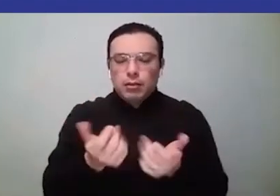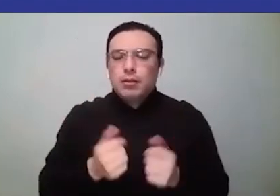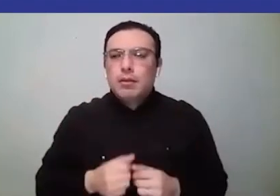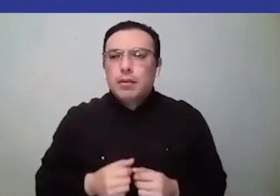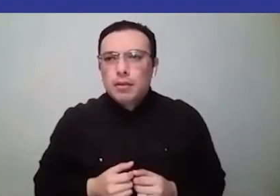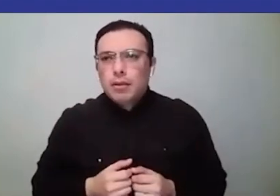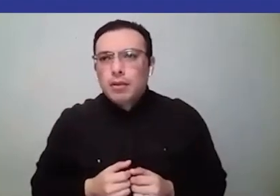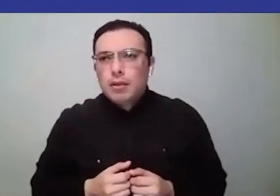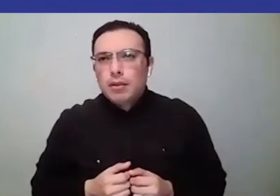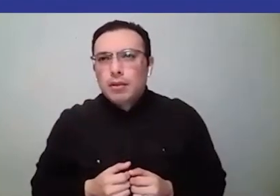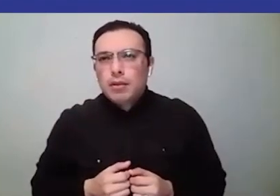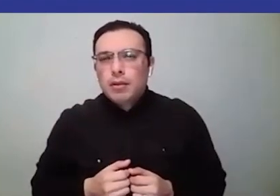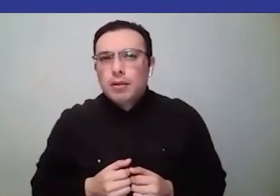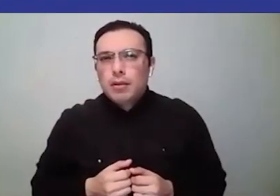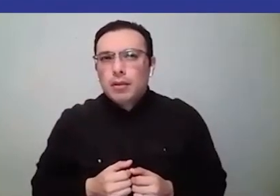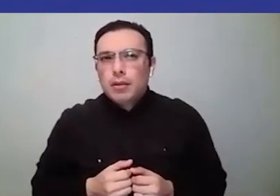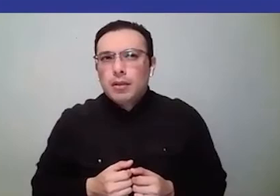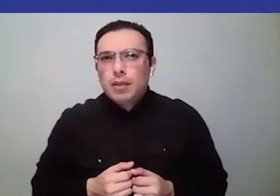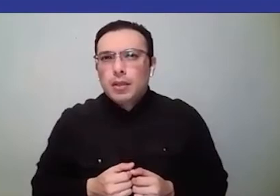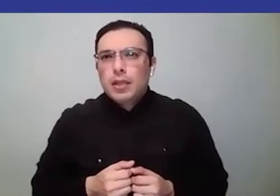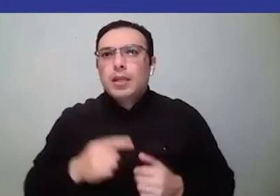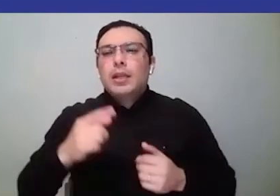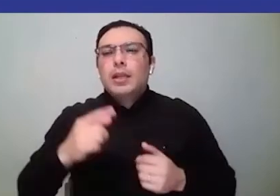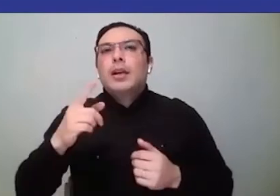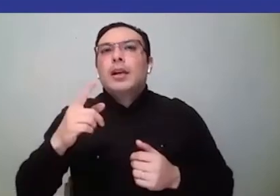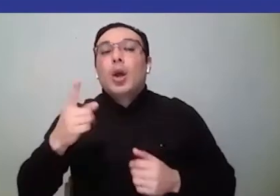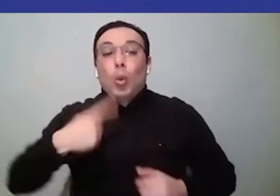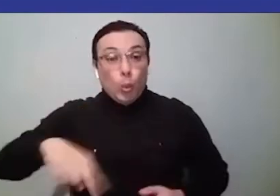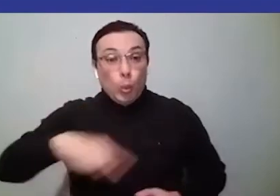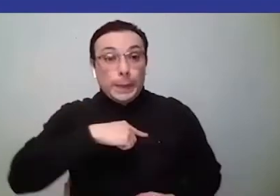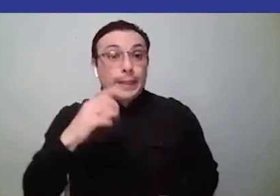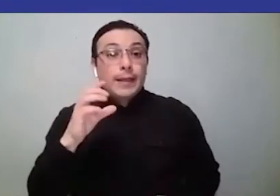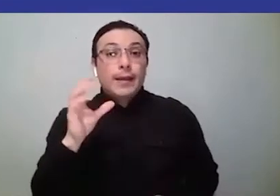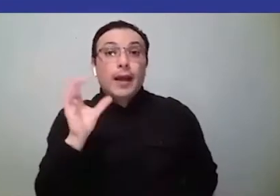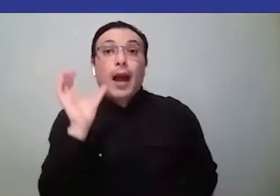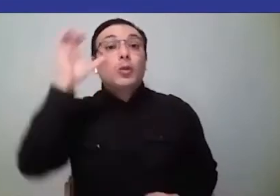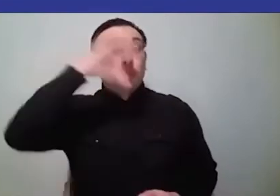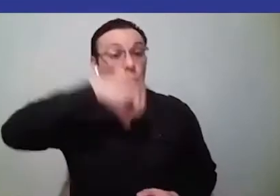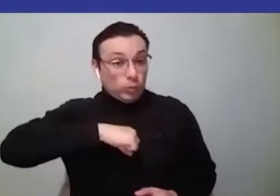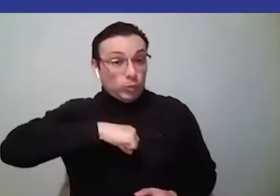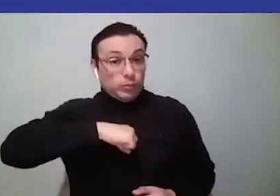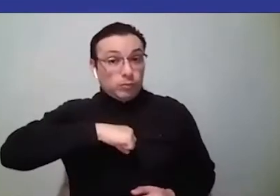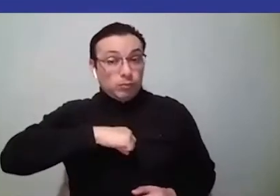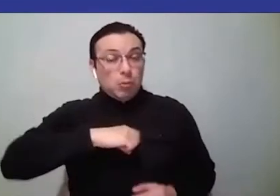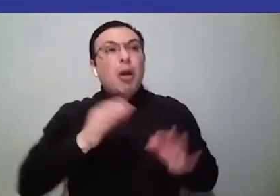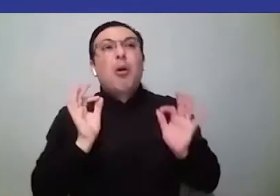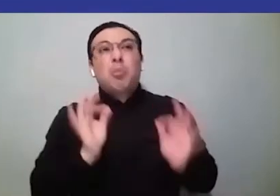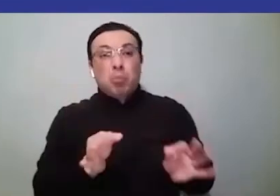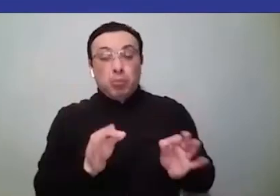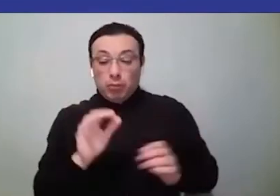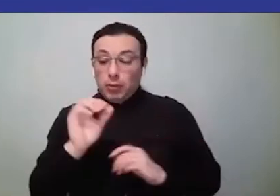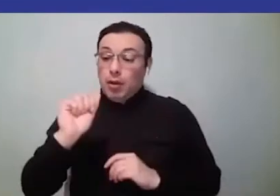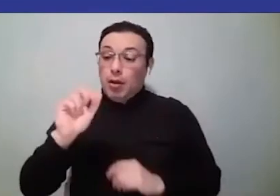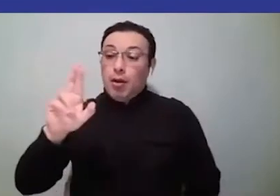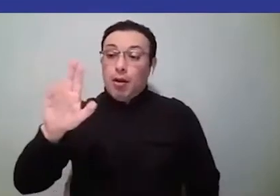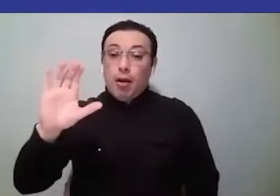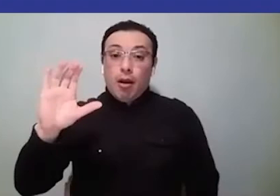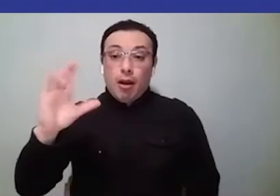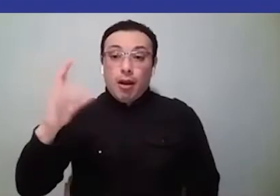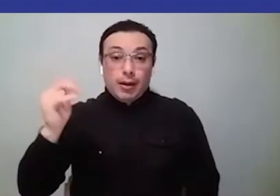assumption that the archive is a finite home in the first place, right? That so